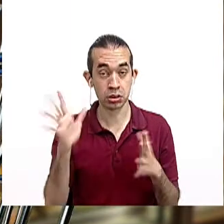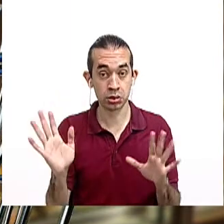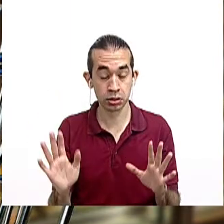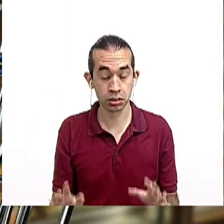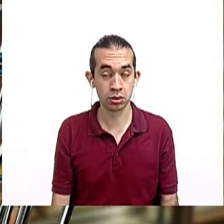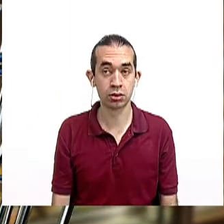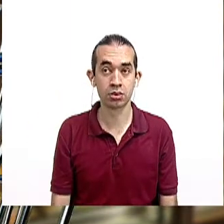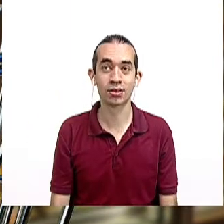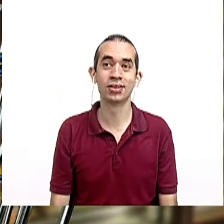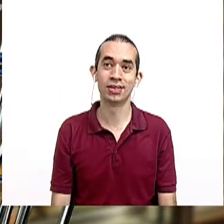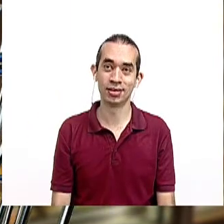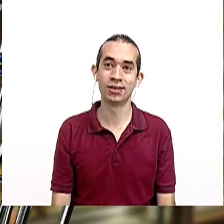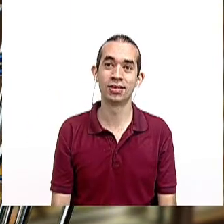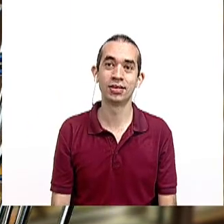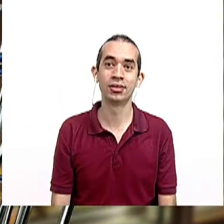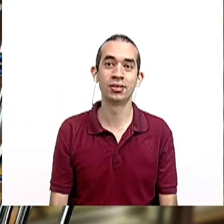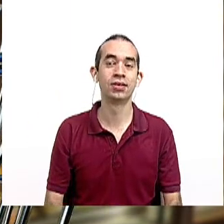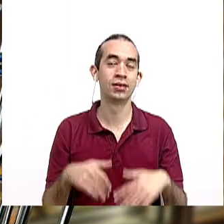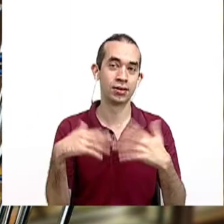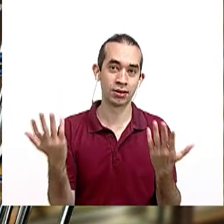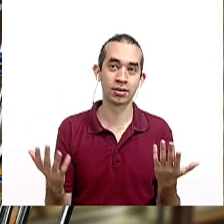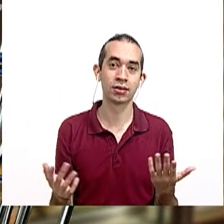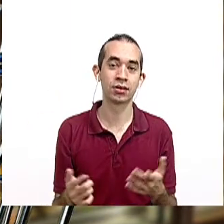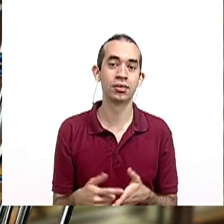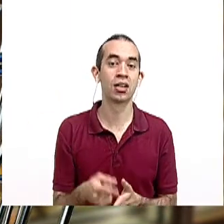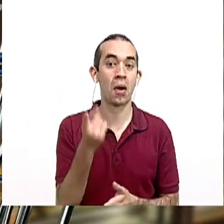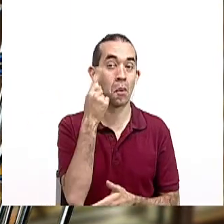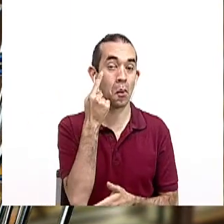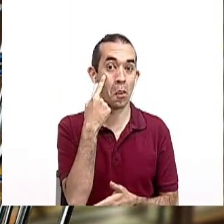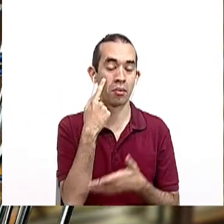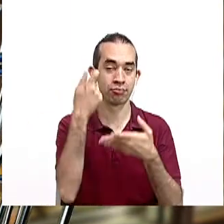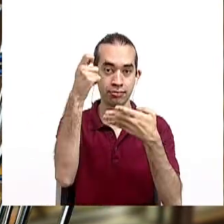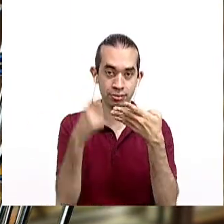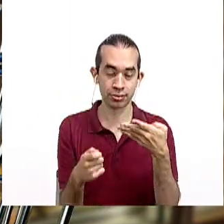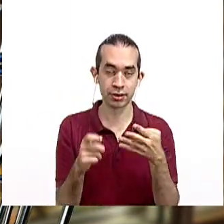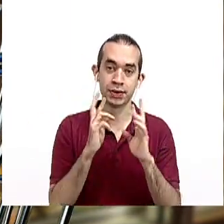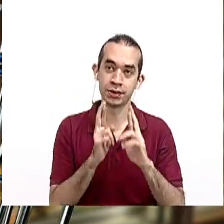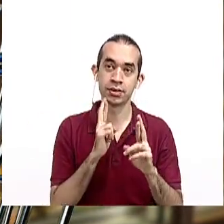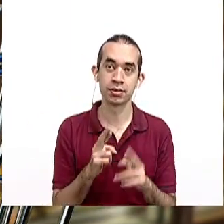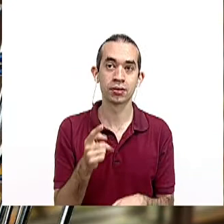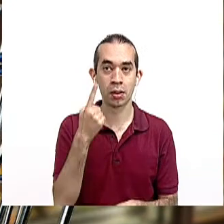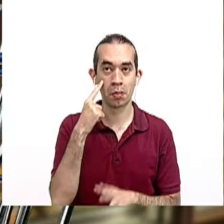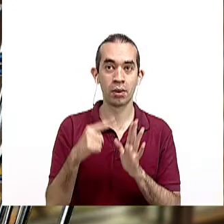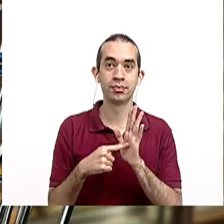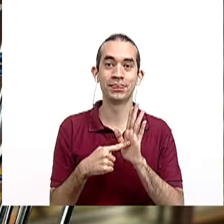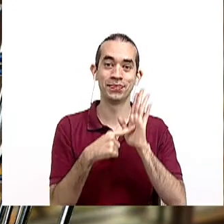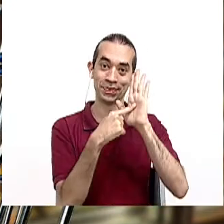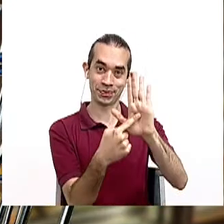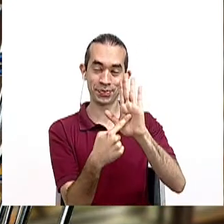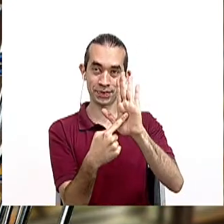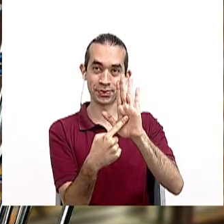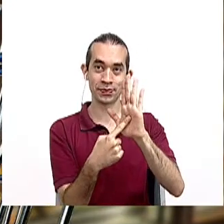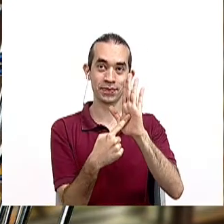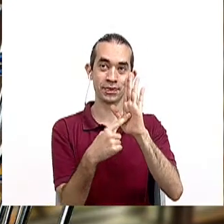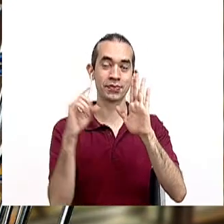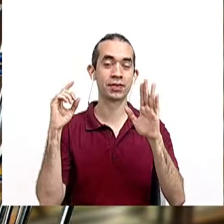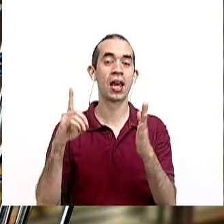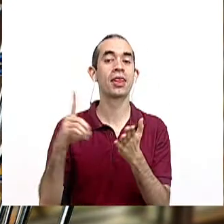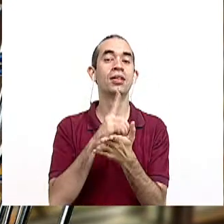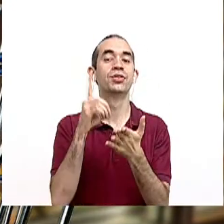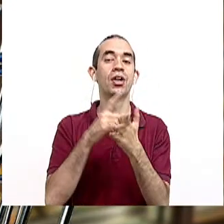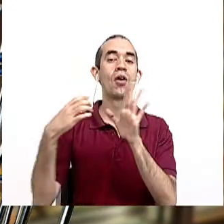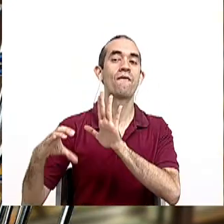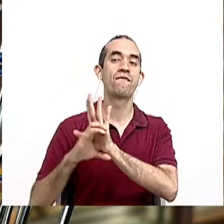explanation? So let's check the answers together. I'm gonna show you a picture